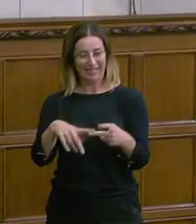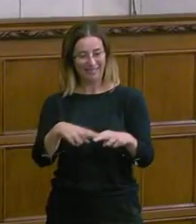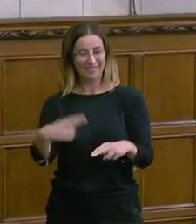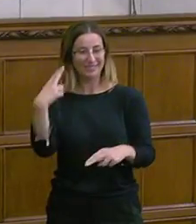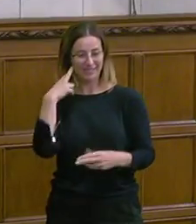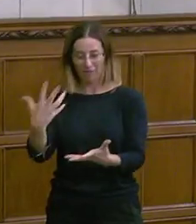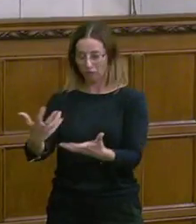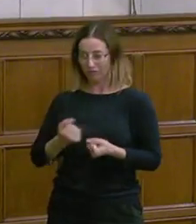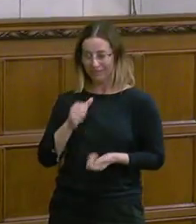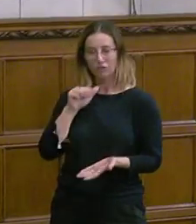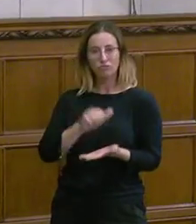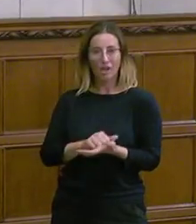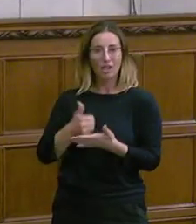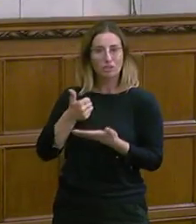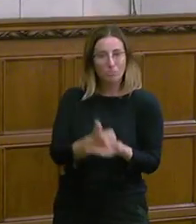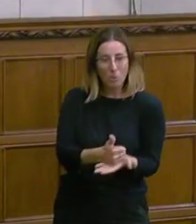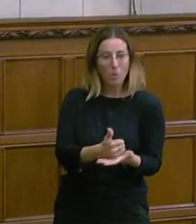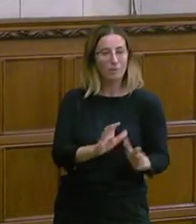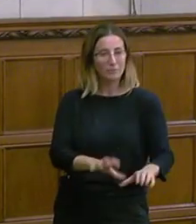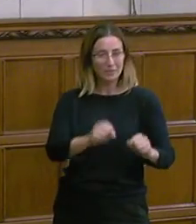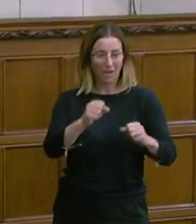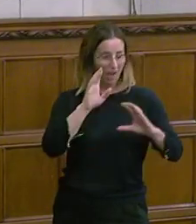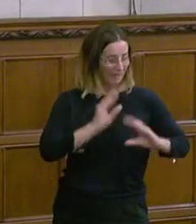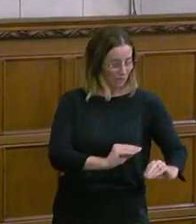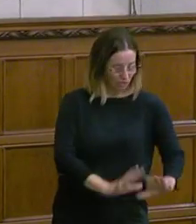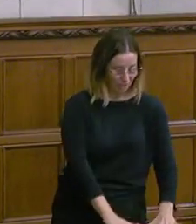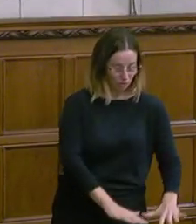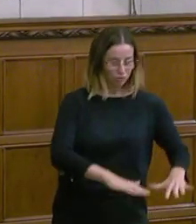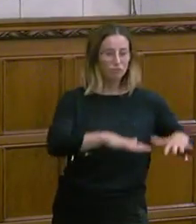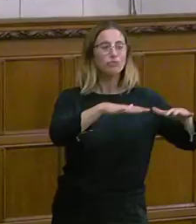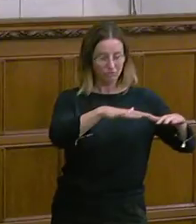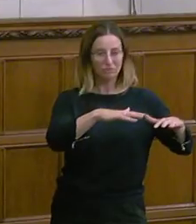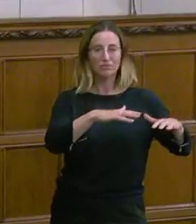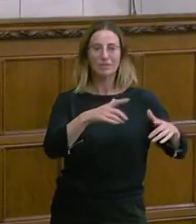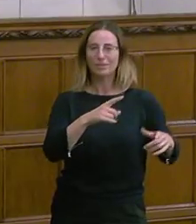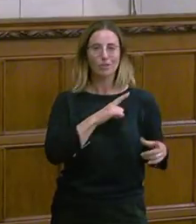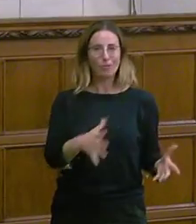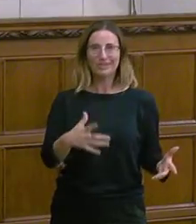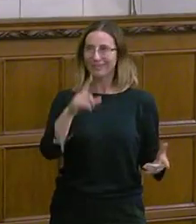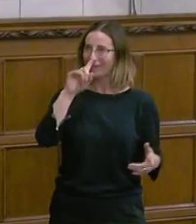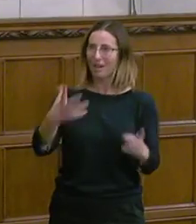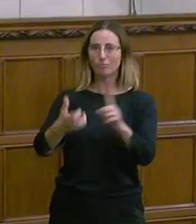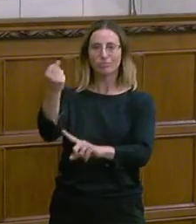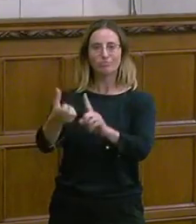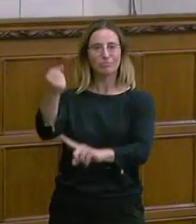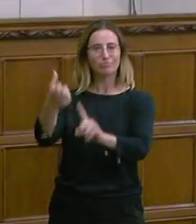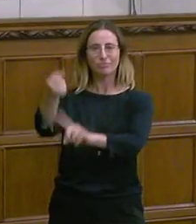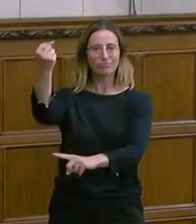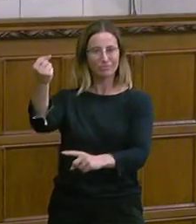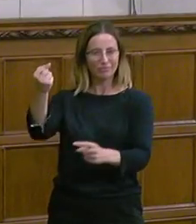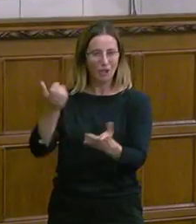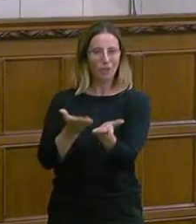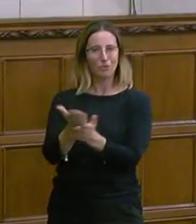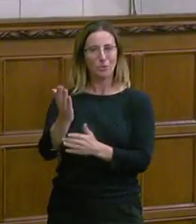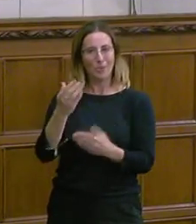the right support right from the start, there is no reason why they cannot thrive and break through any glass ceilings